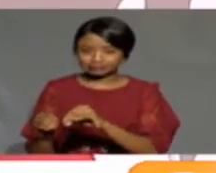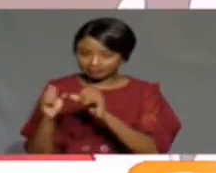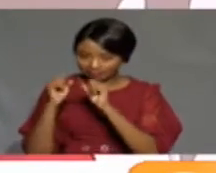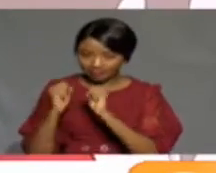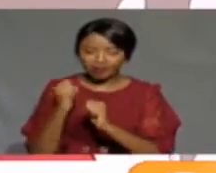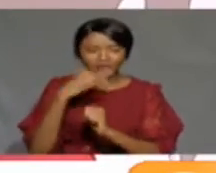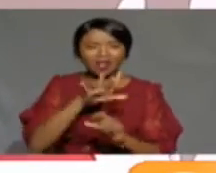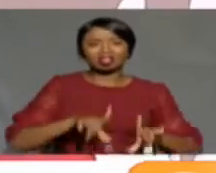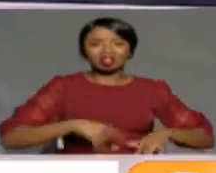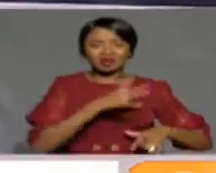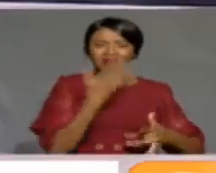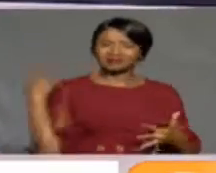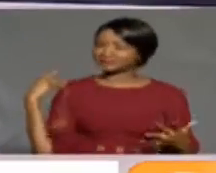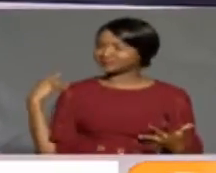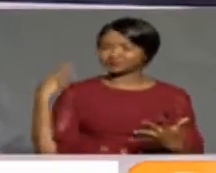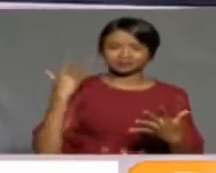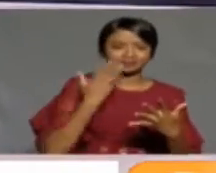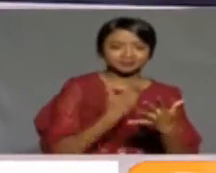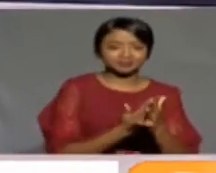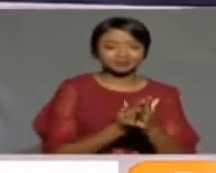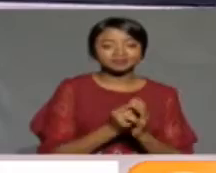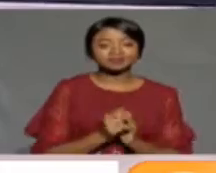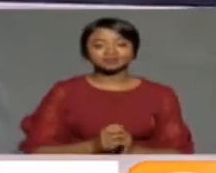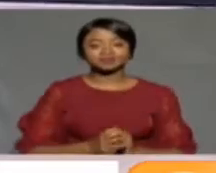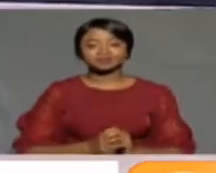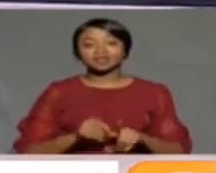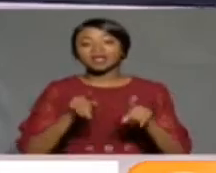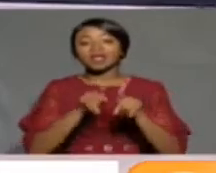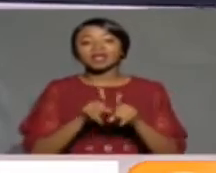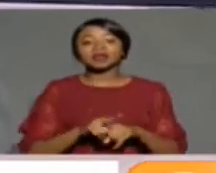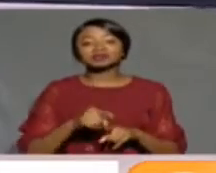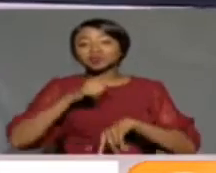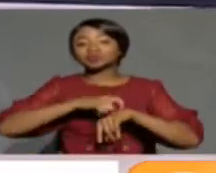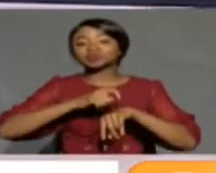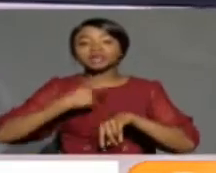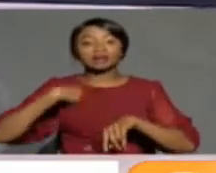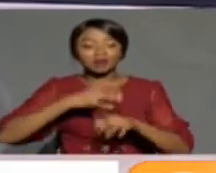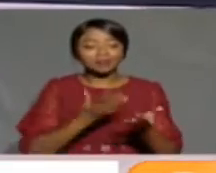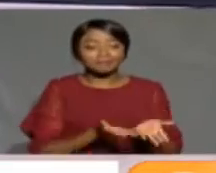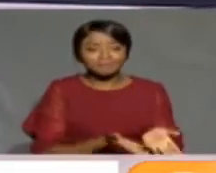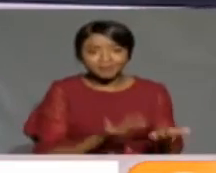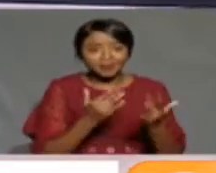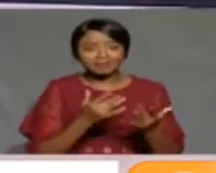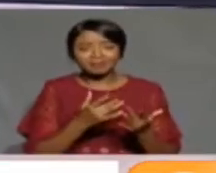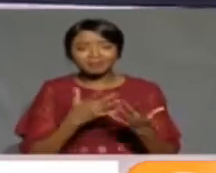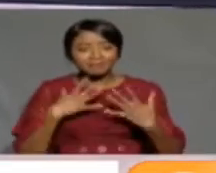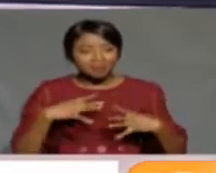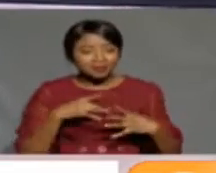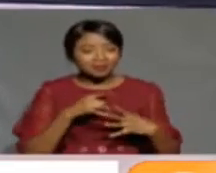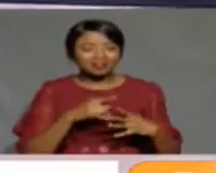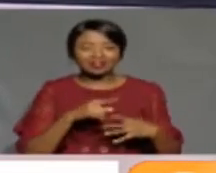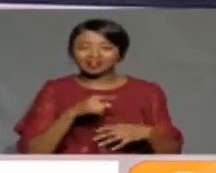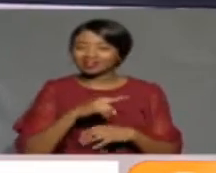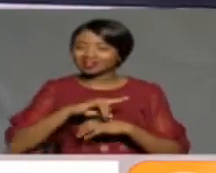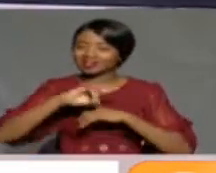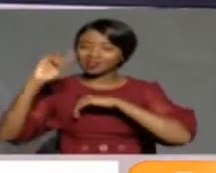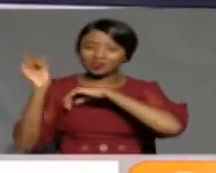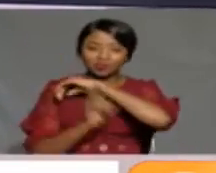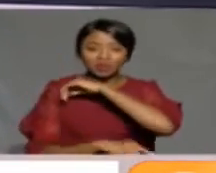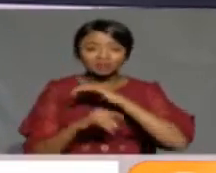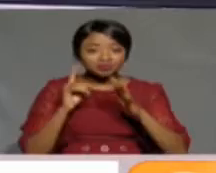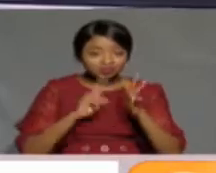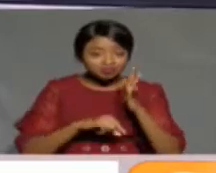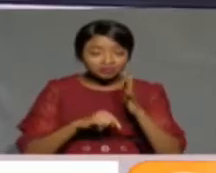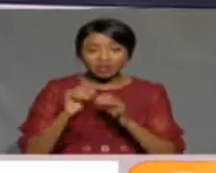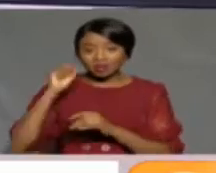And then, of course, to disenfranchise the people out mm-hmm. of their places. The worst of it, which the politicians will always